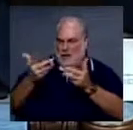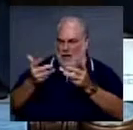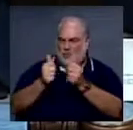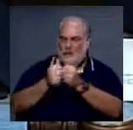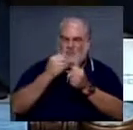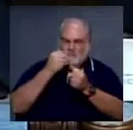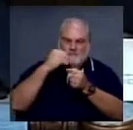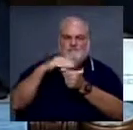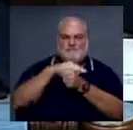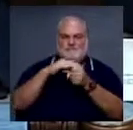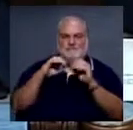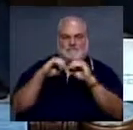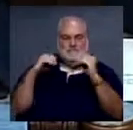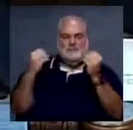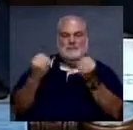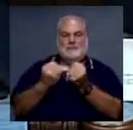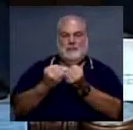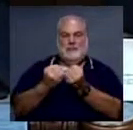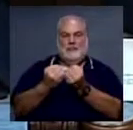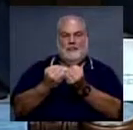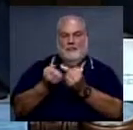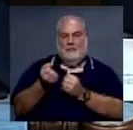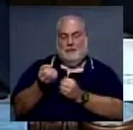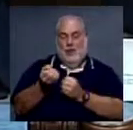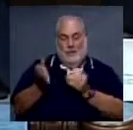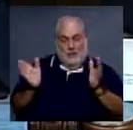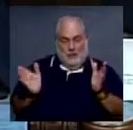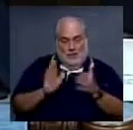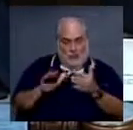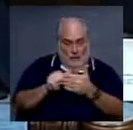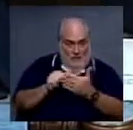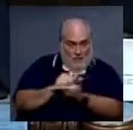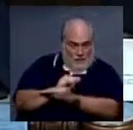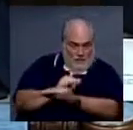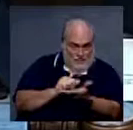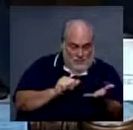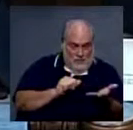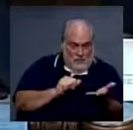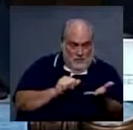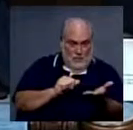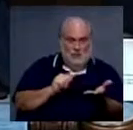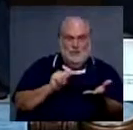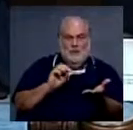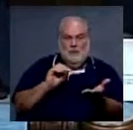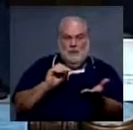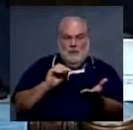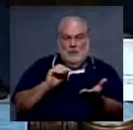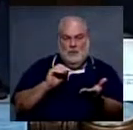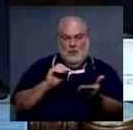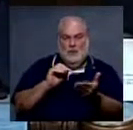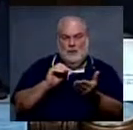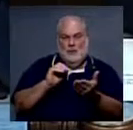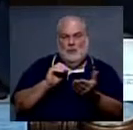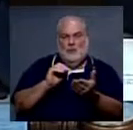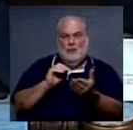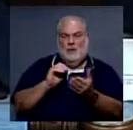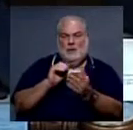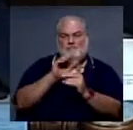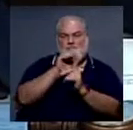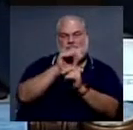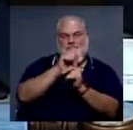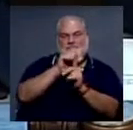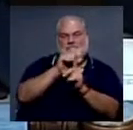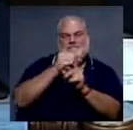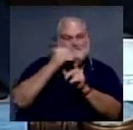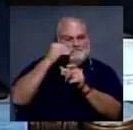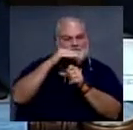neighborhood organizations, and so I would encourage all of you who to seek out your neighborhood organization